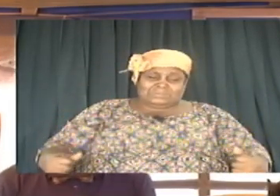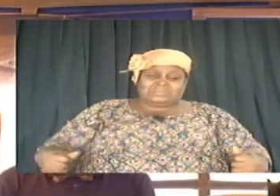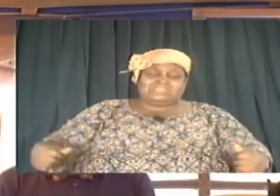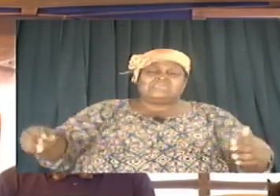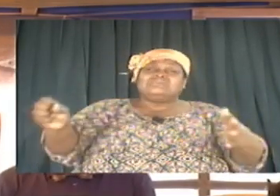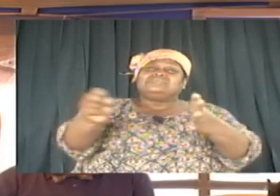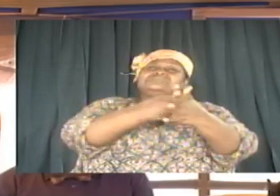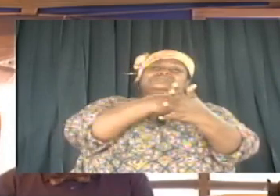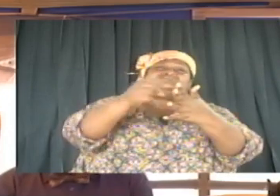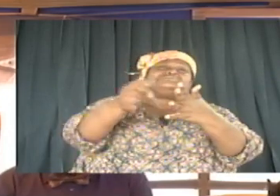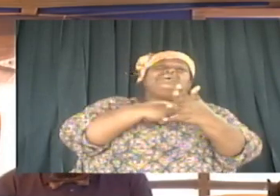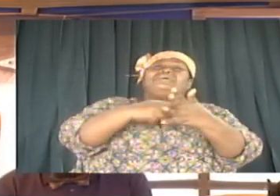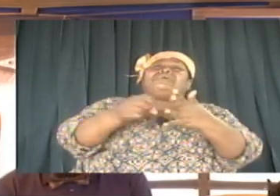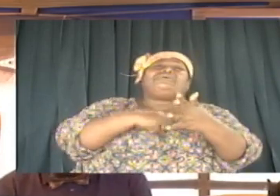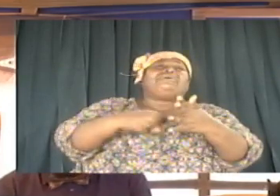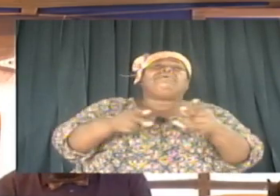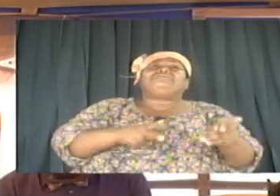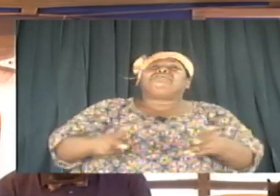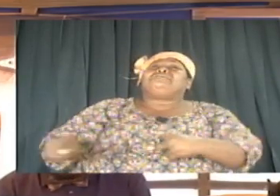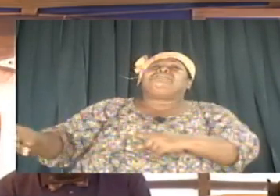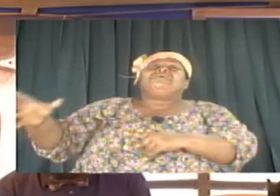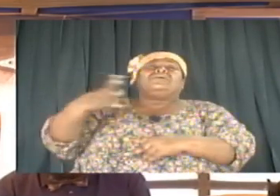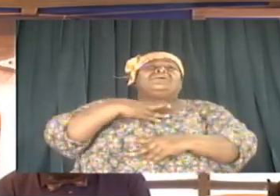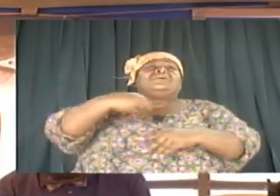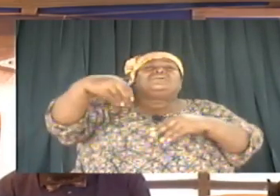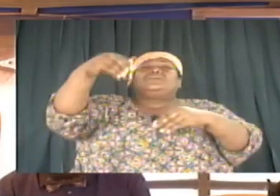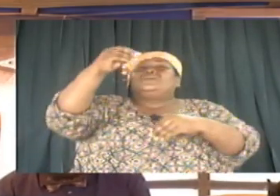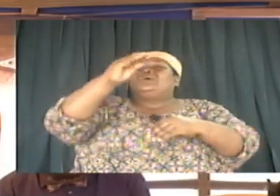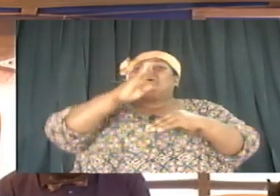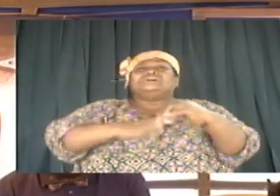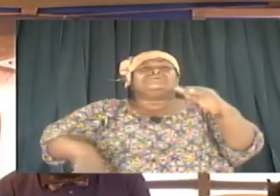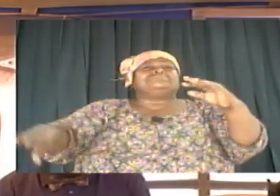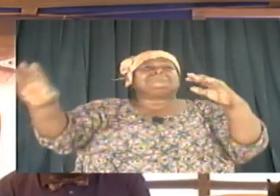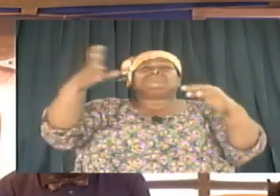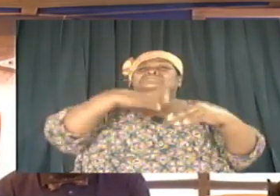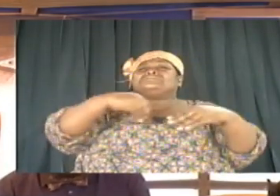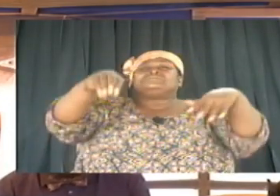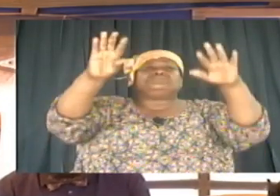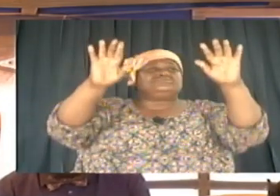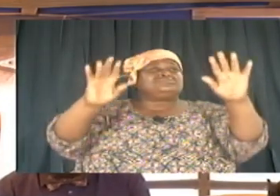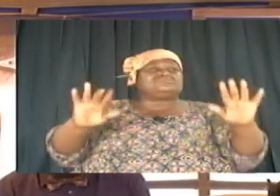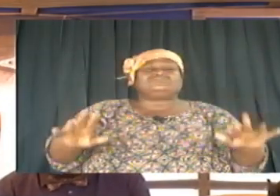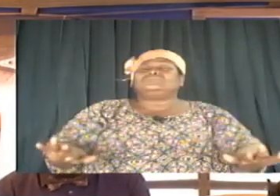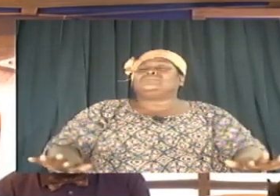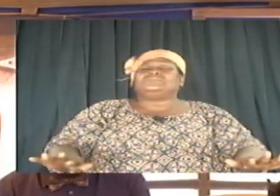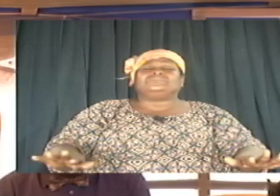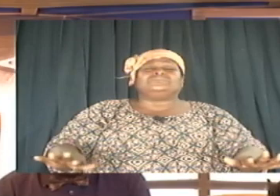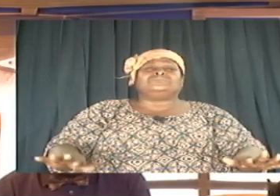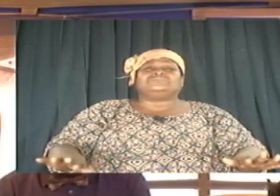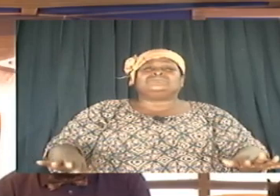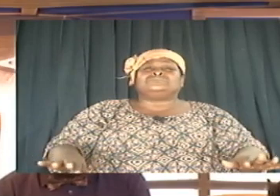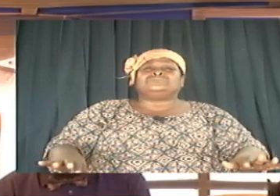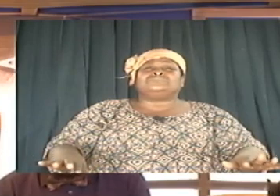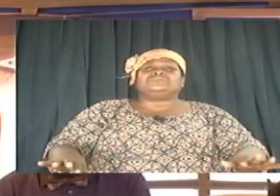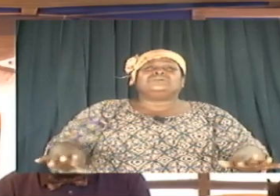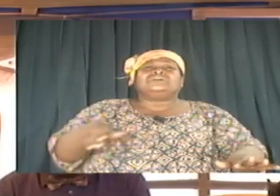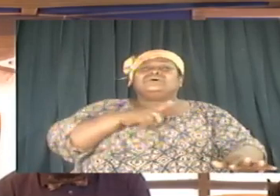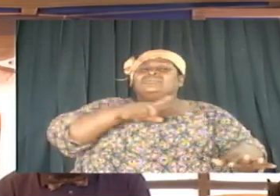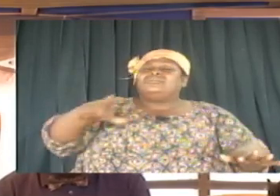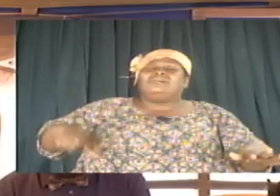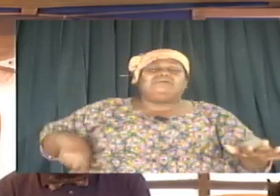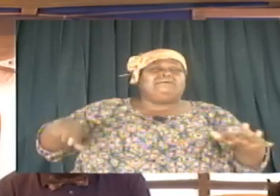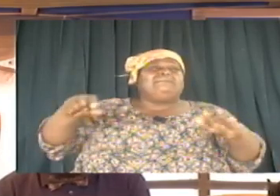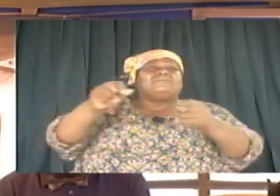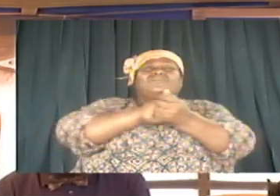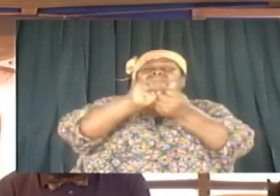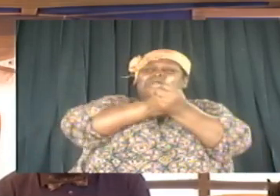apply those words, whiter than snow. Lord, whiter than snow. Lord, wash